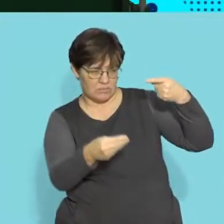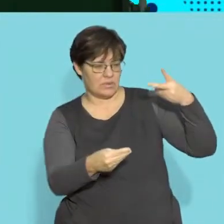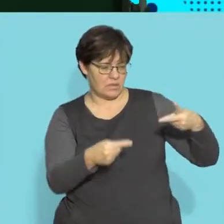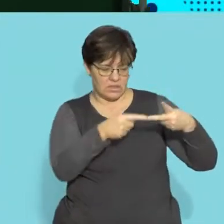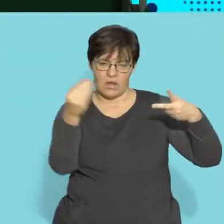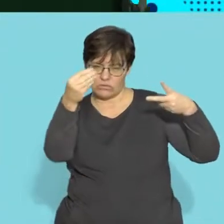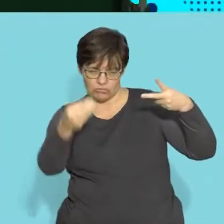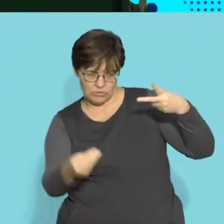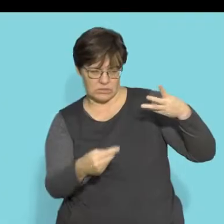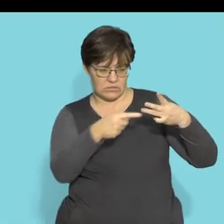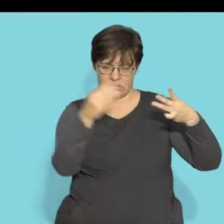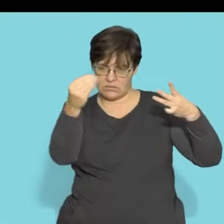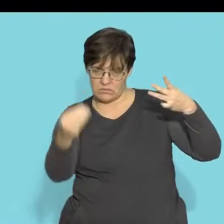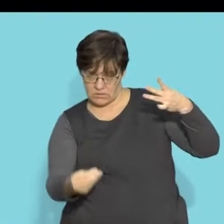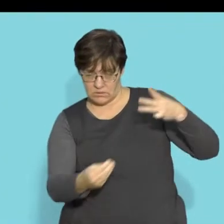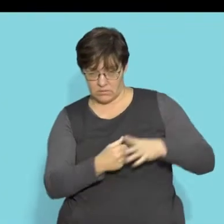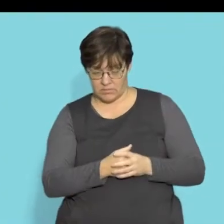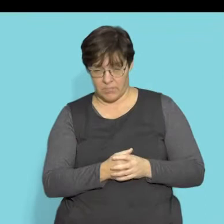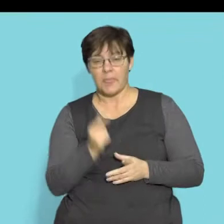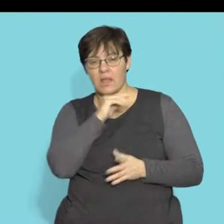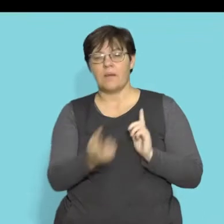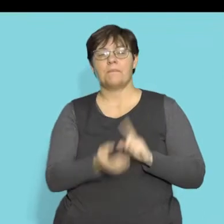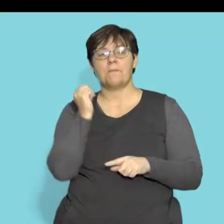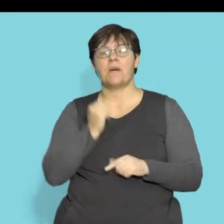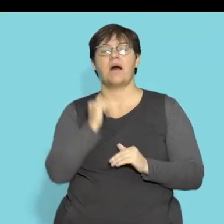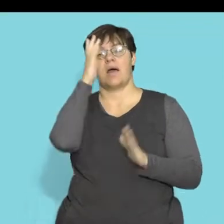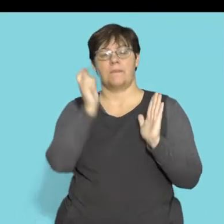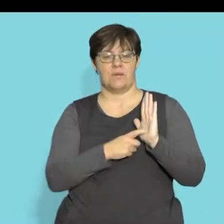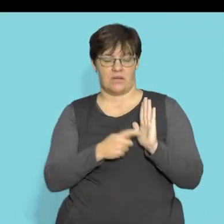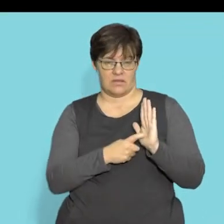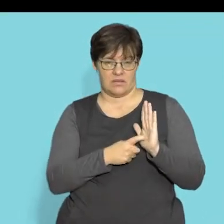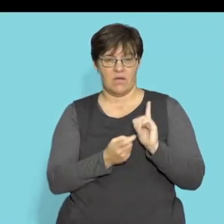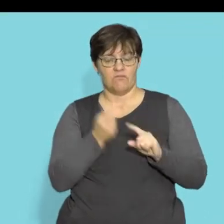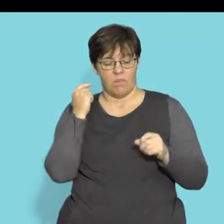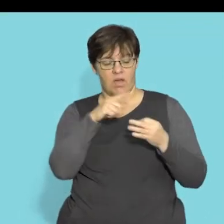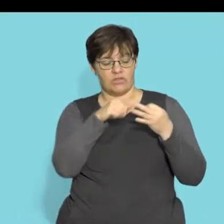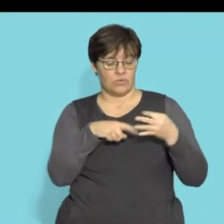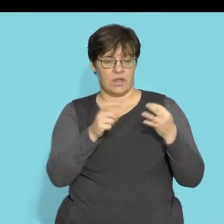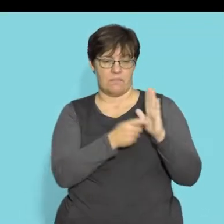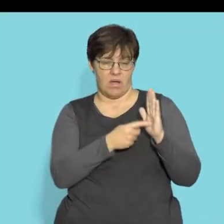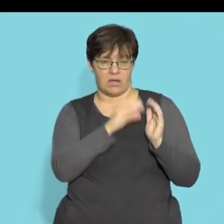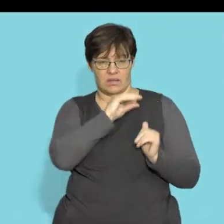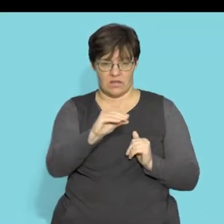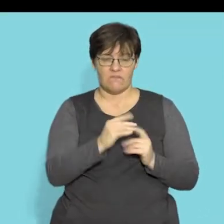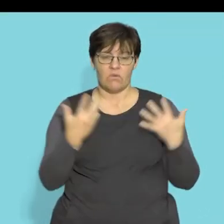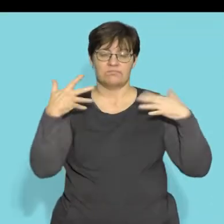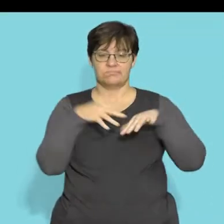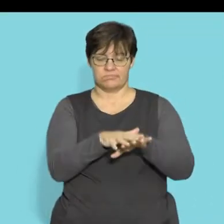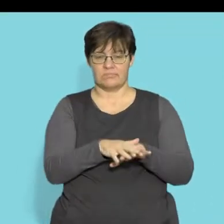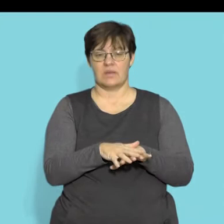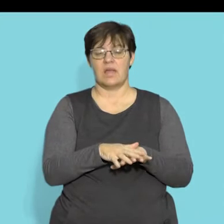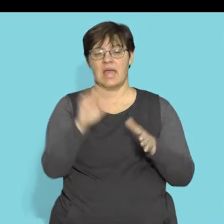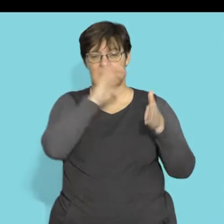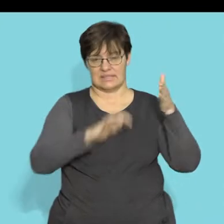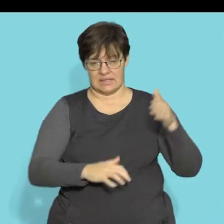that part of the draft. This should help you to obtain a higher mark from the 3 marks allocated for the synthesis of